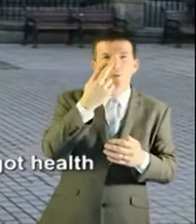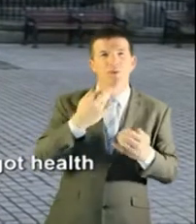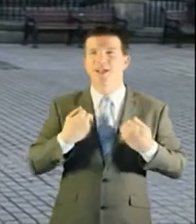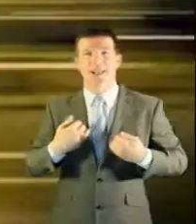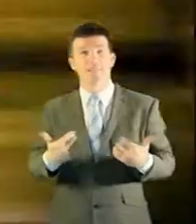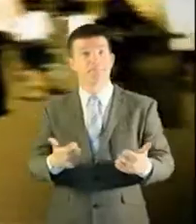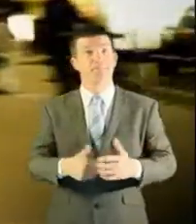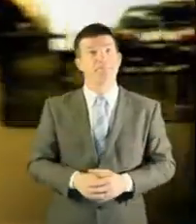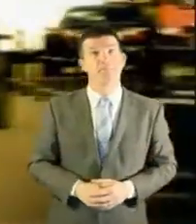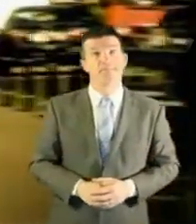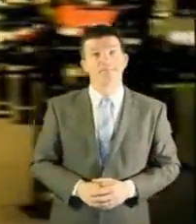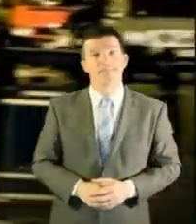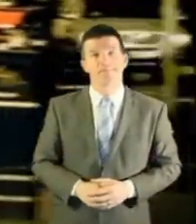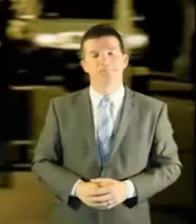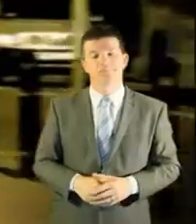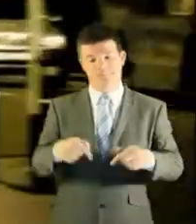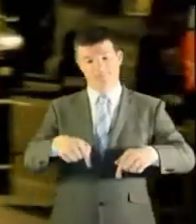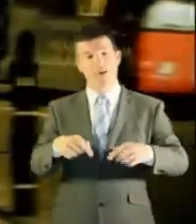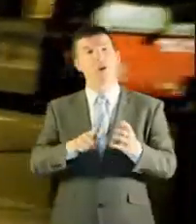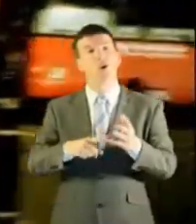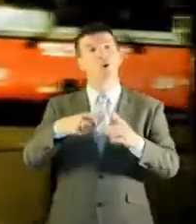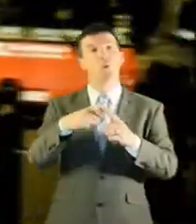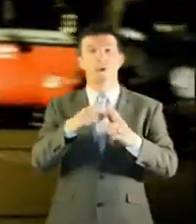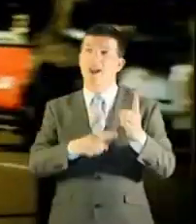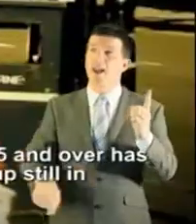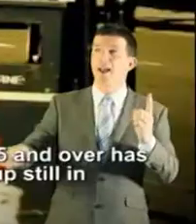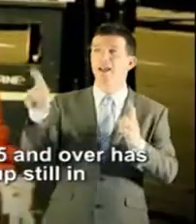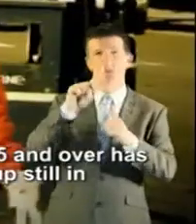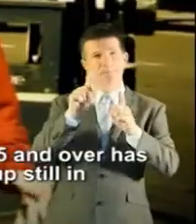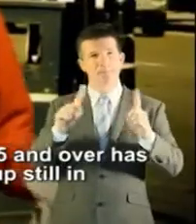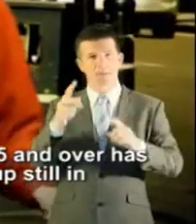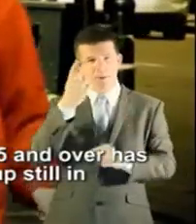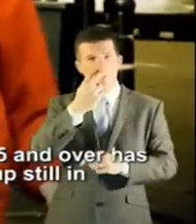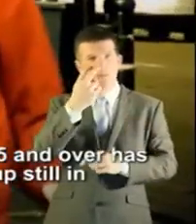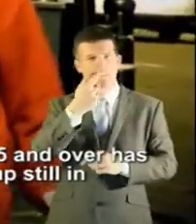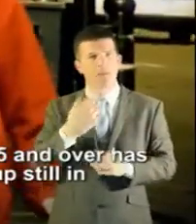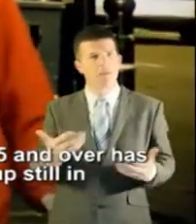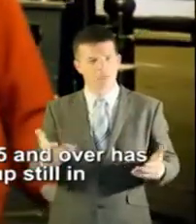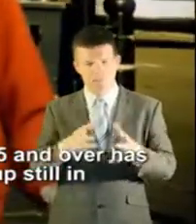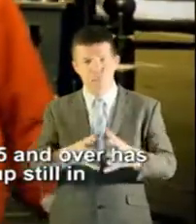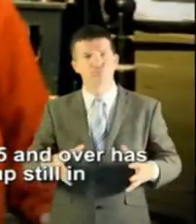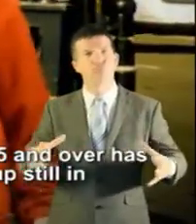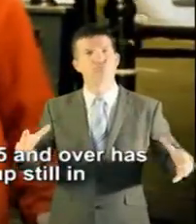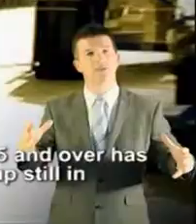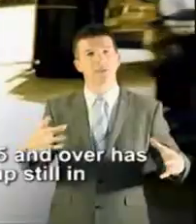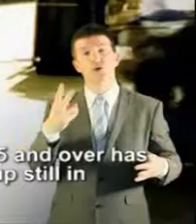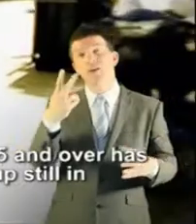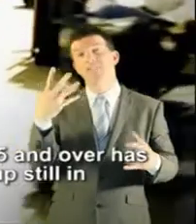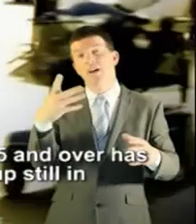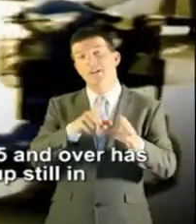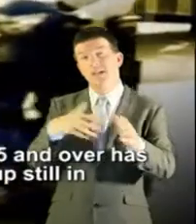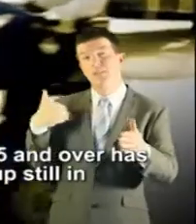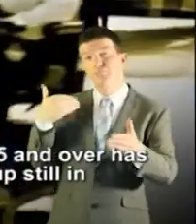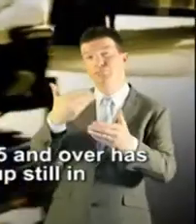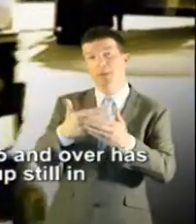bit older. The population of the UK is ageing. Over the last 25 years, the number of people aged 65